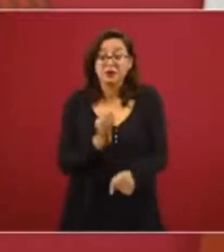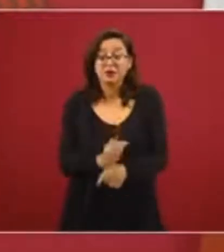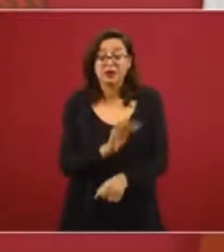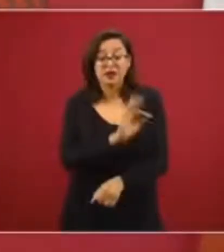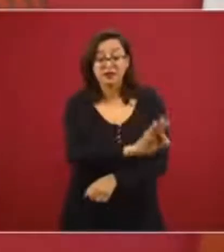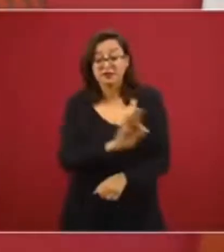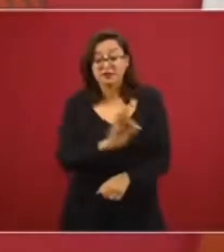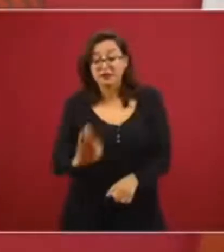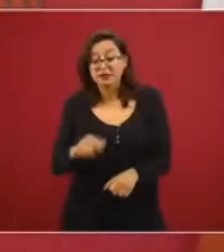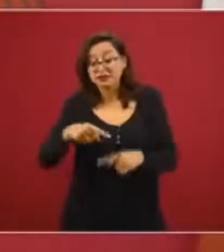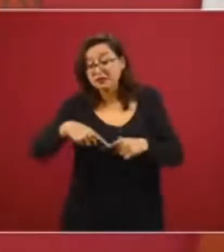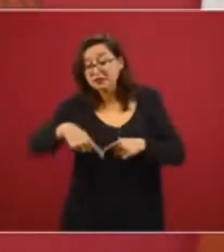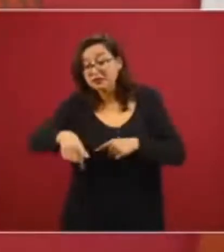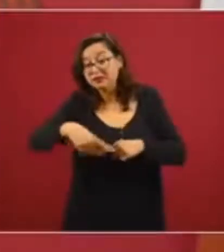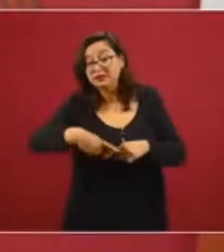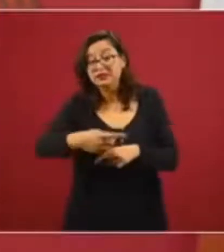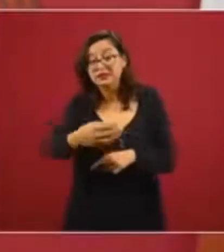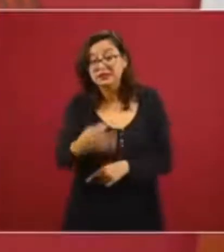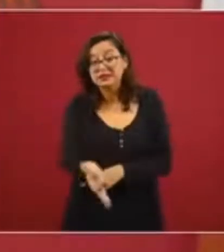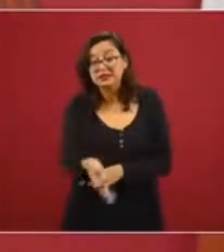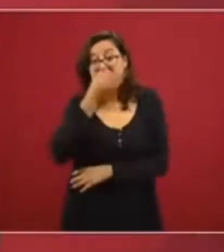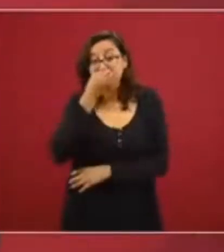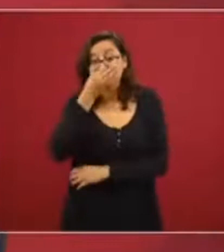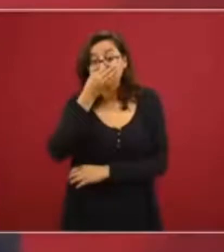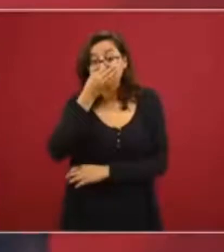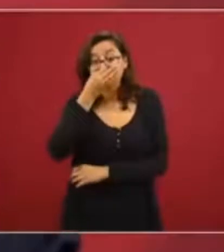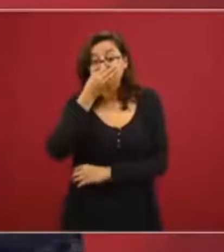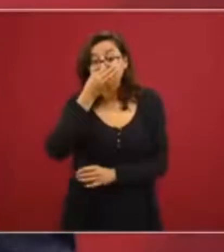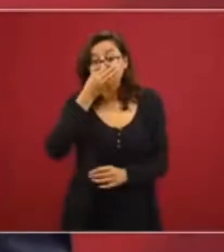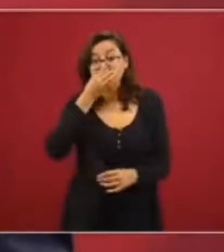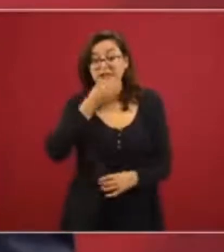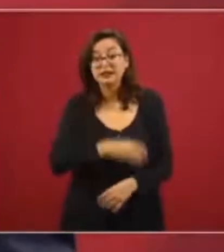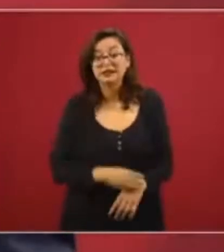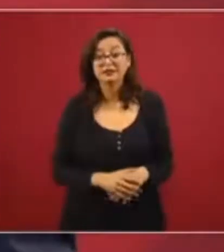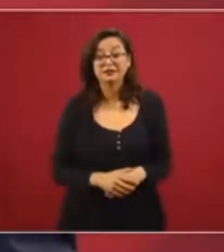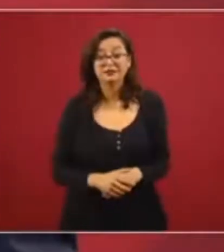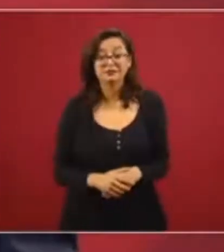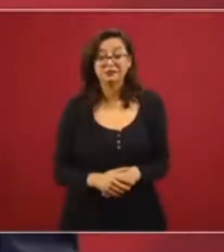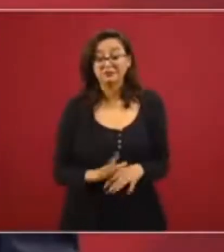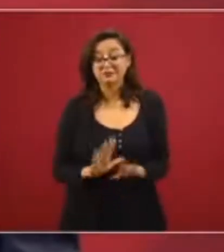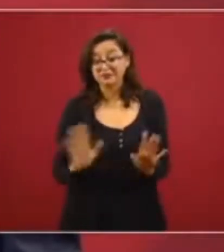coincide de que hay esa